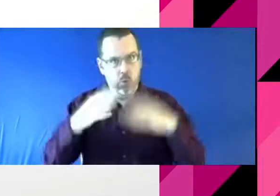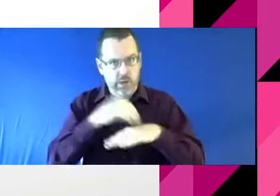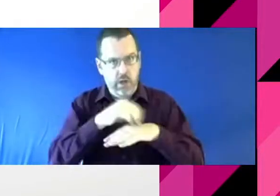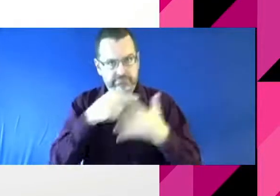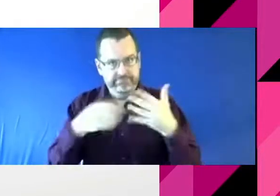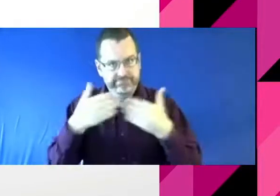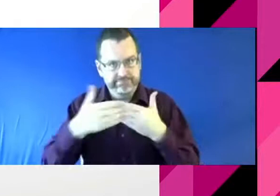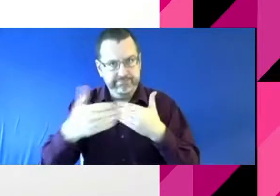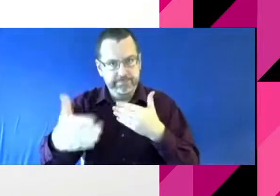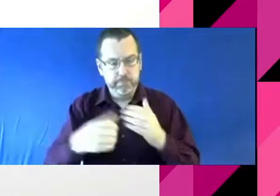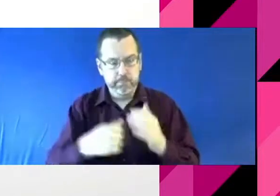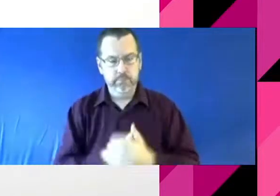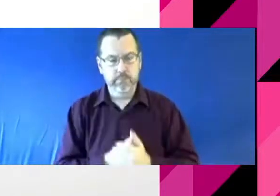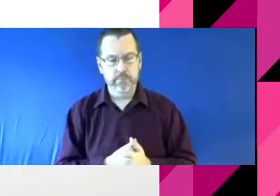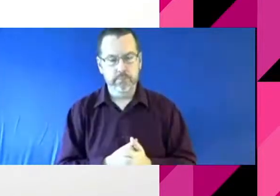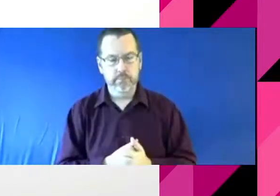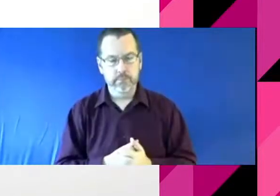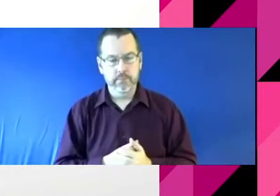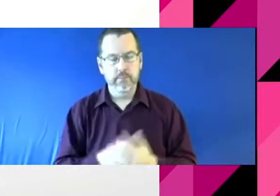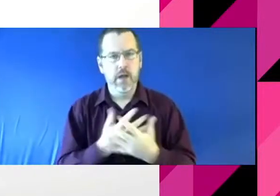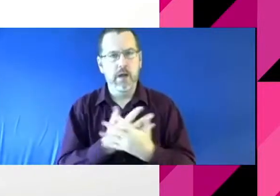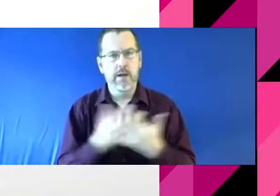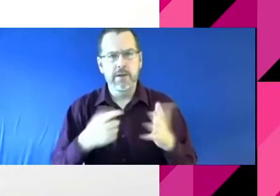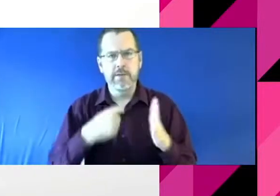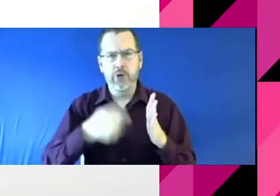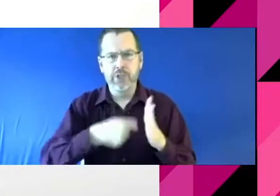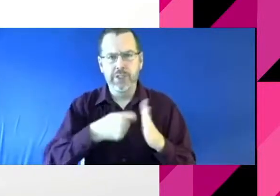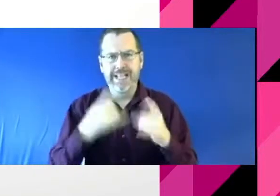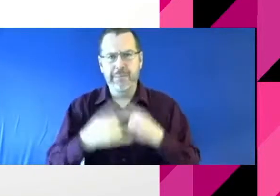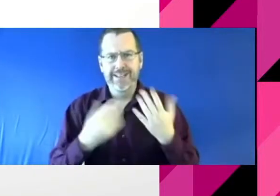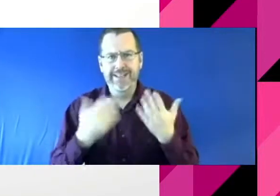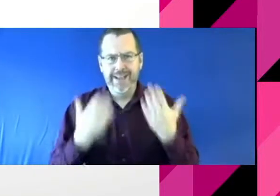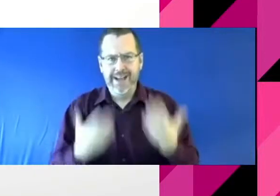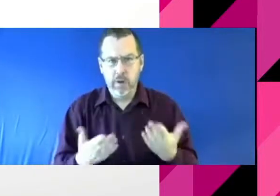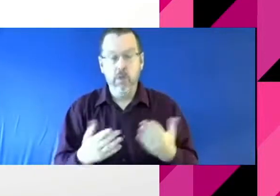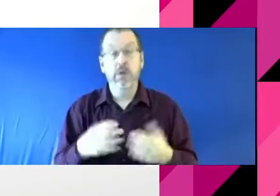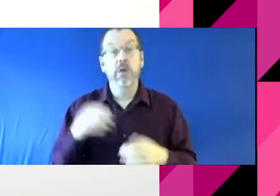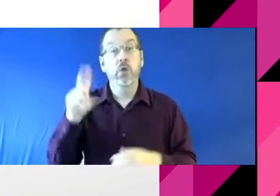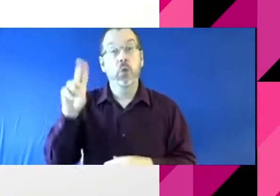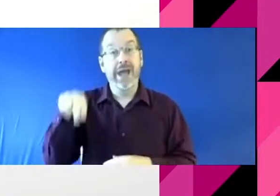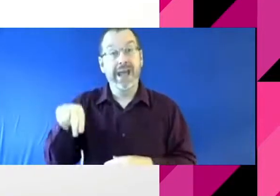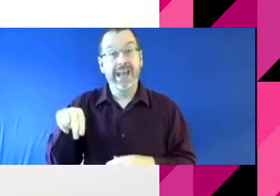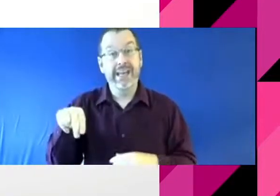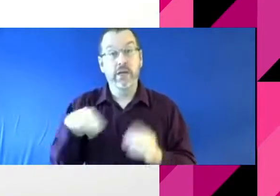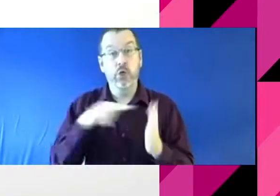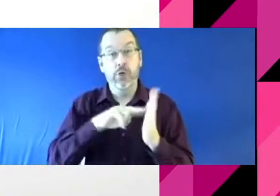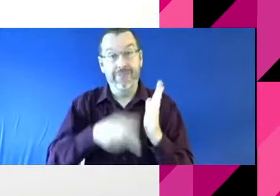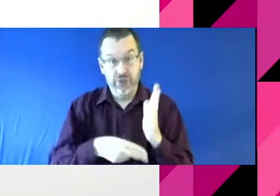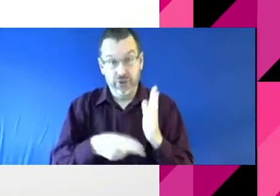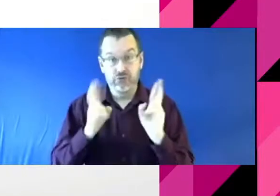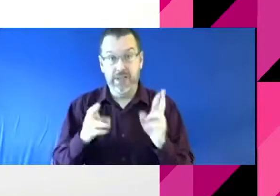initiatives already underway to aid us in that endeavour, and Ireland's ratification of the UN Convention on the Rights of Persons with